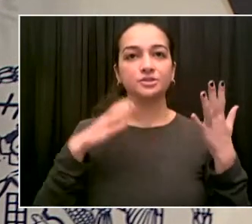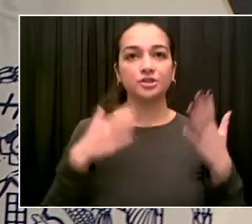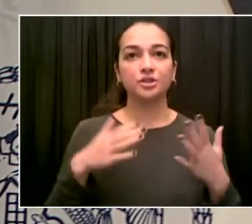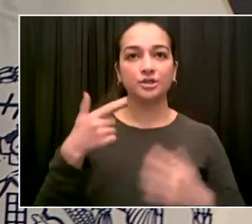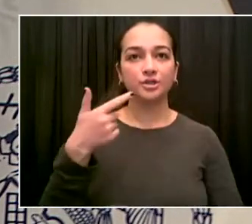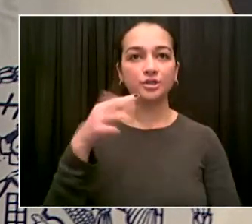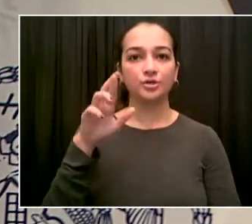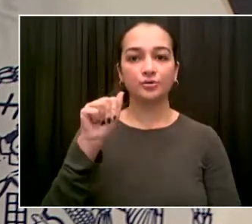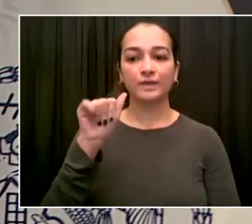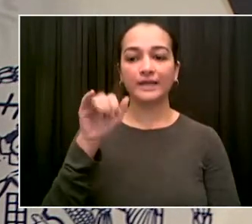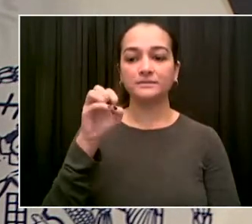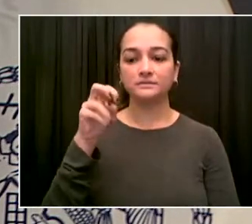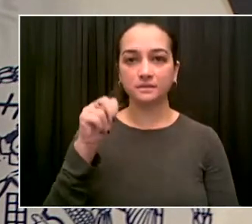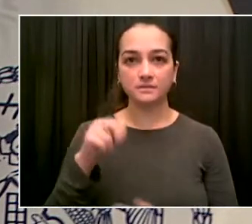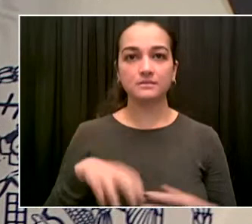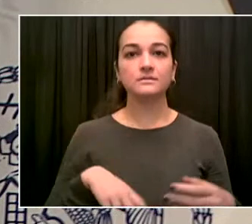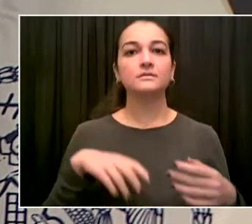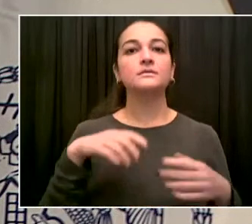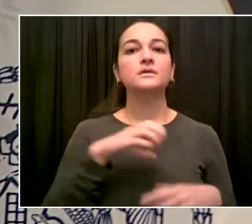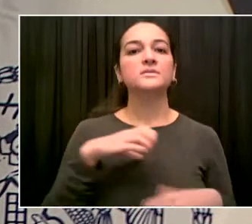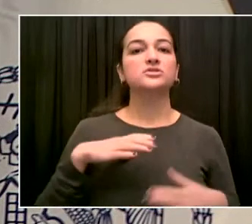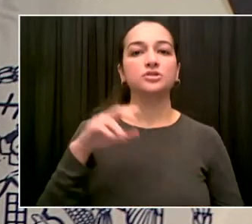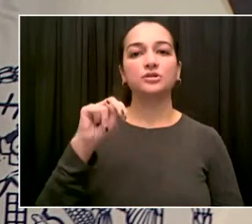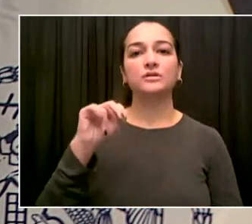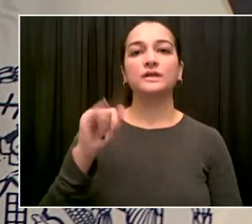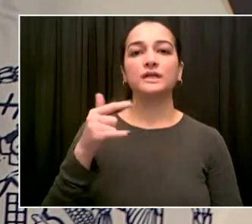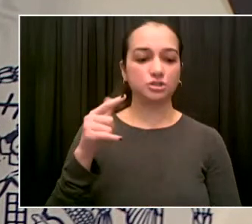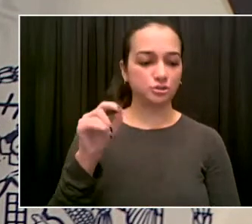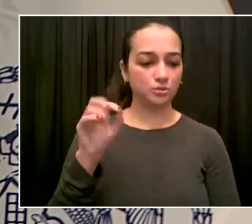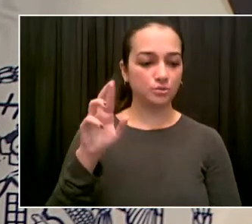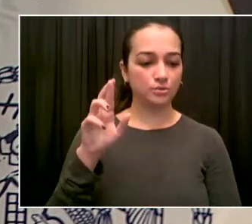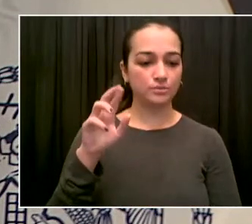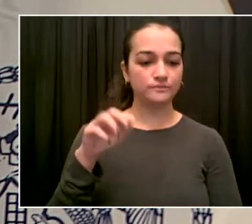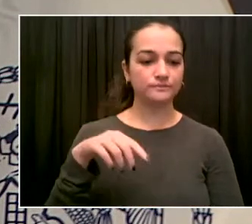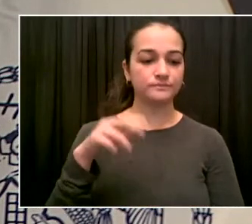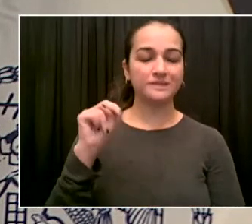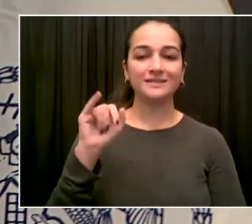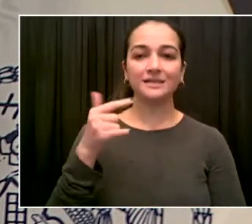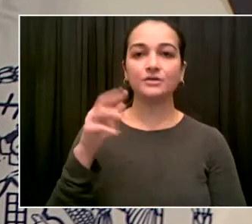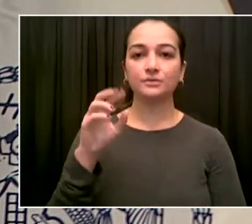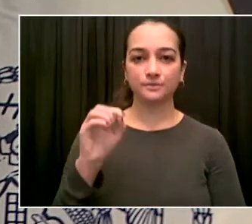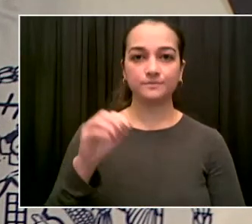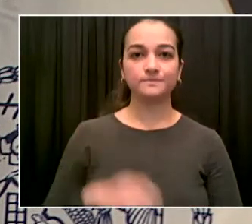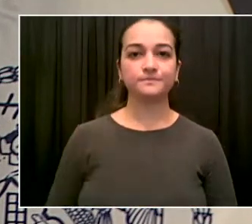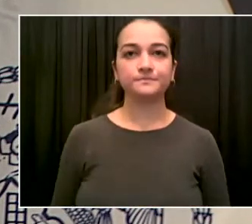Commissioner. And with that, we'll go to our first question from James from Pix 11.